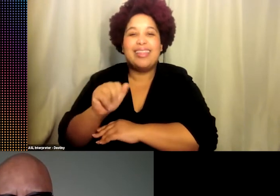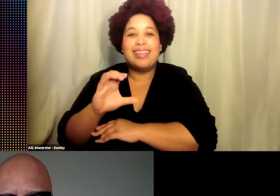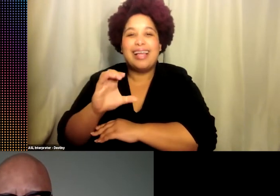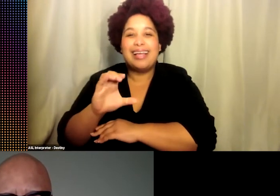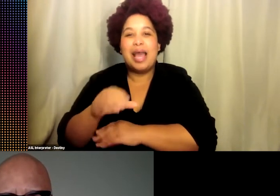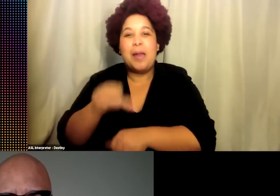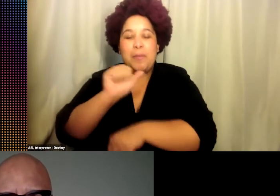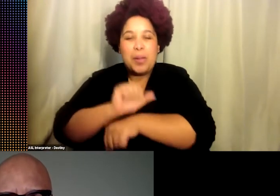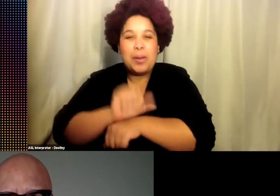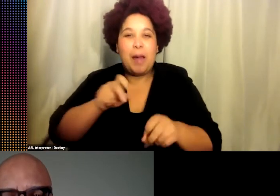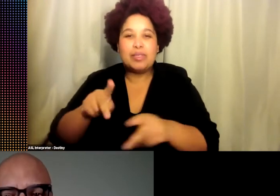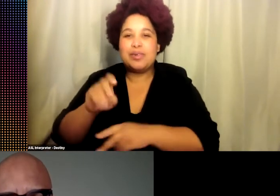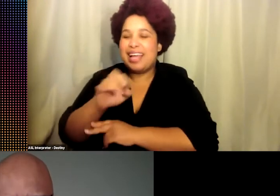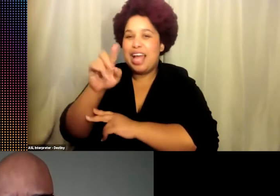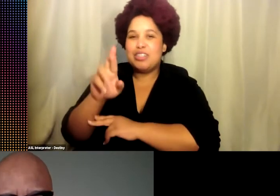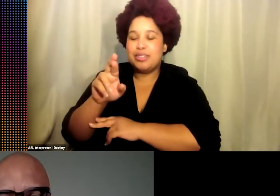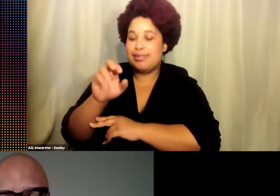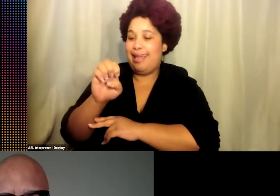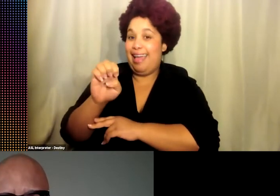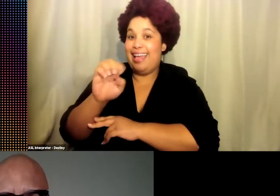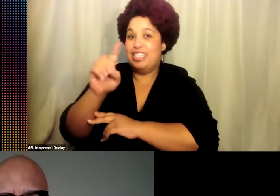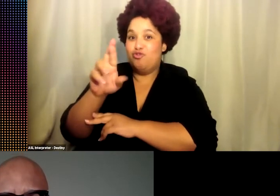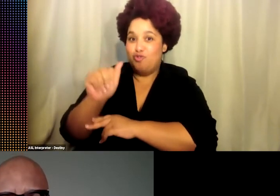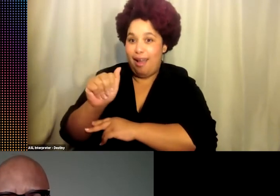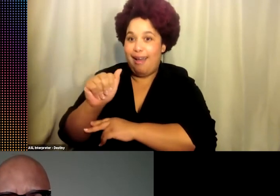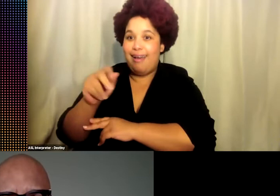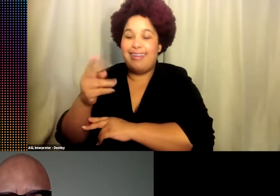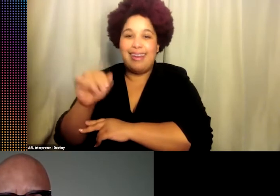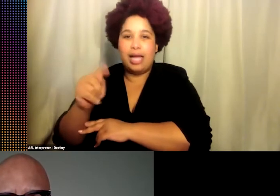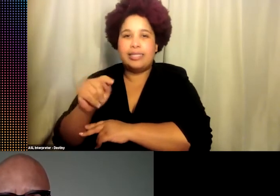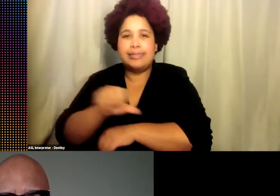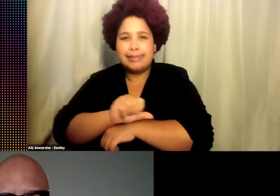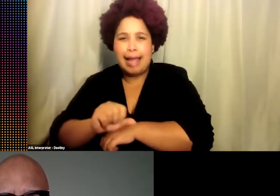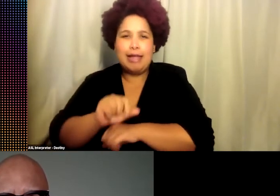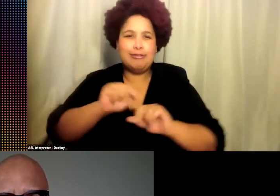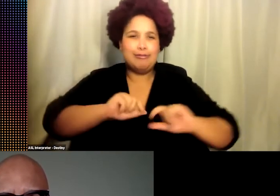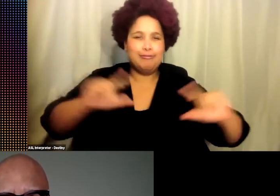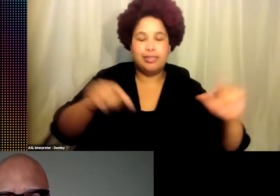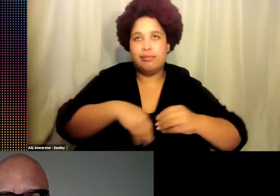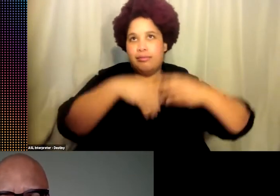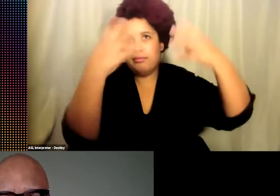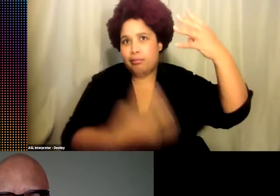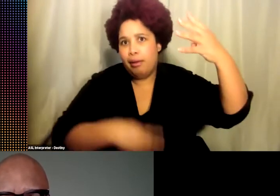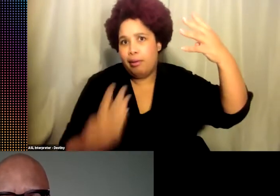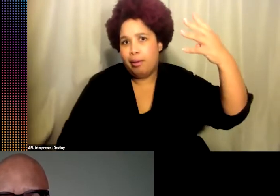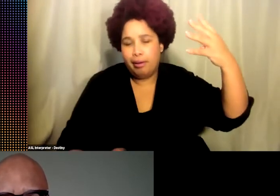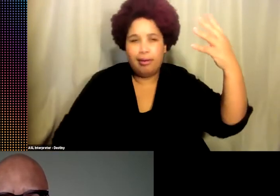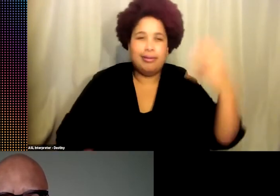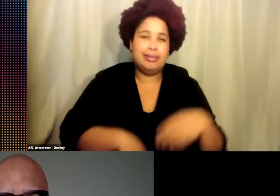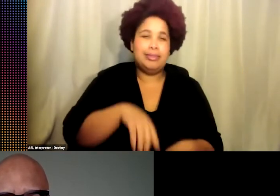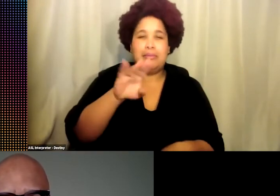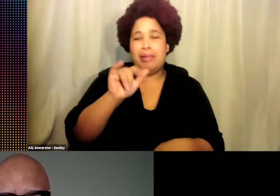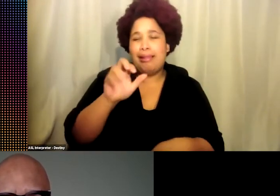Opportunities Committee, Ezra Knight. Ezra is a veteran of stage and screen with a long list of credits, so I could be here all day. Billions, Blacklist,